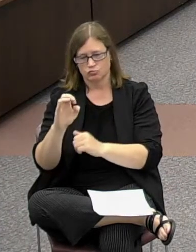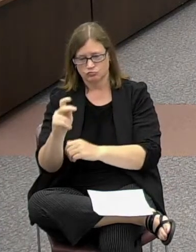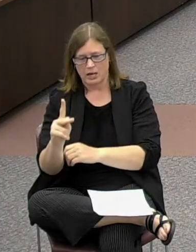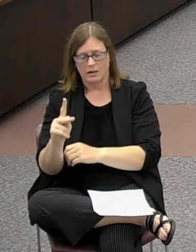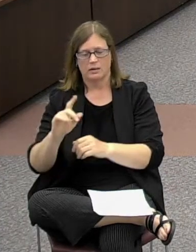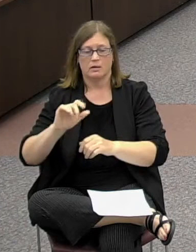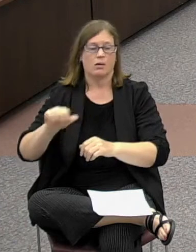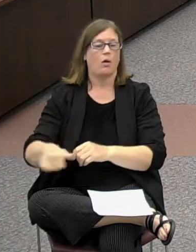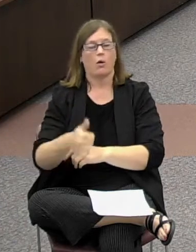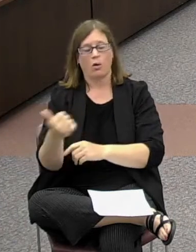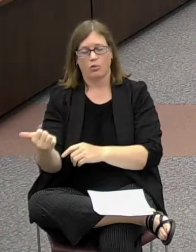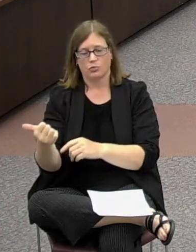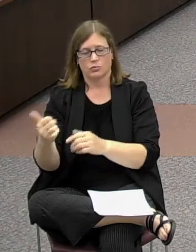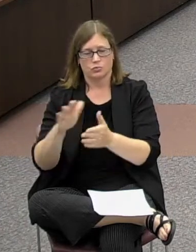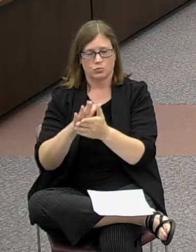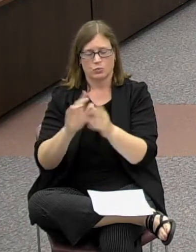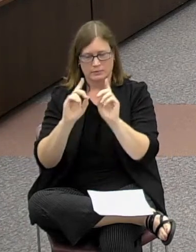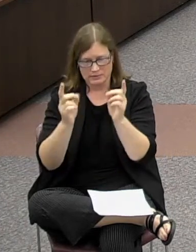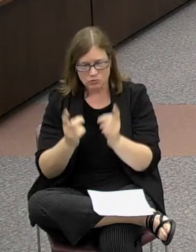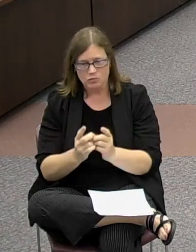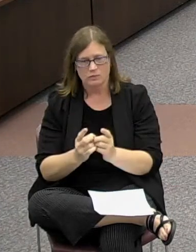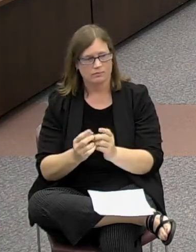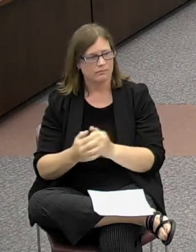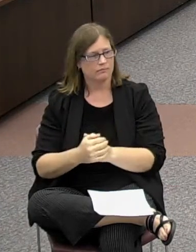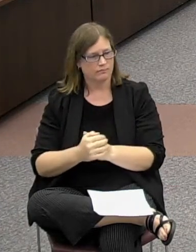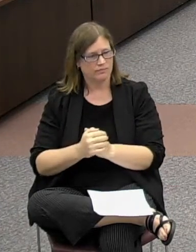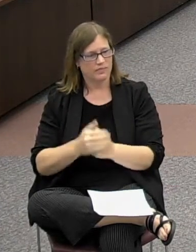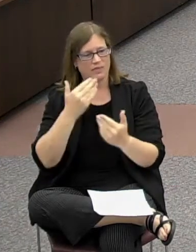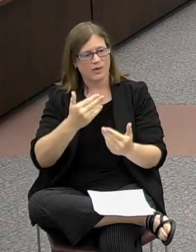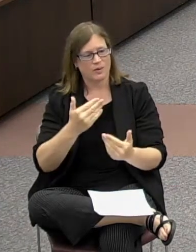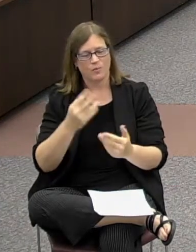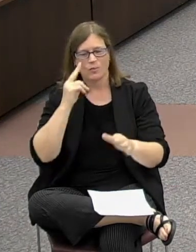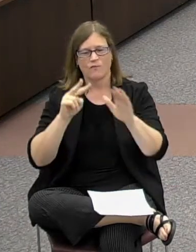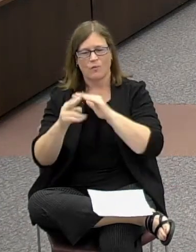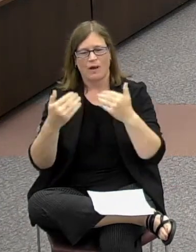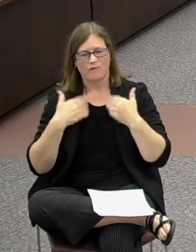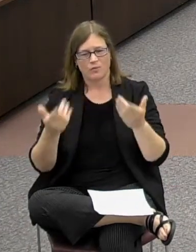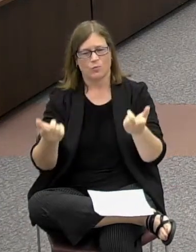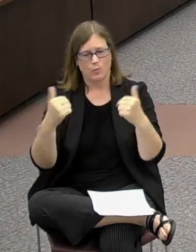school districts. So again, welcome, and look forward to having you here. Thank